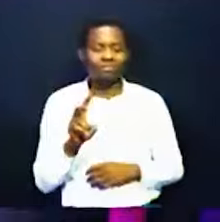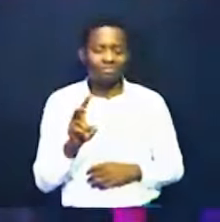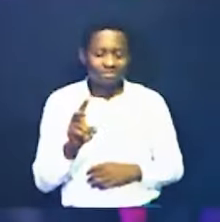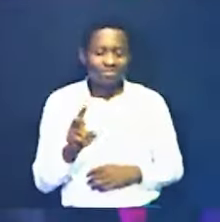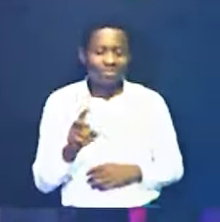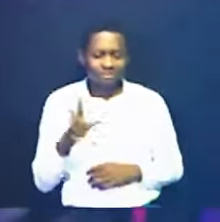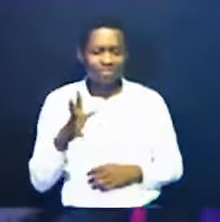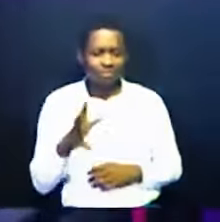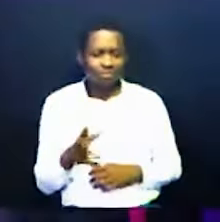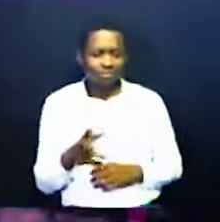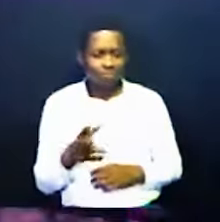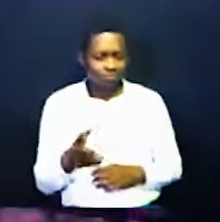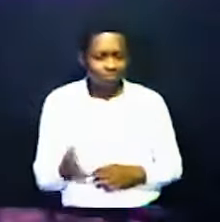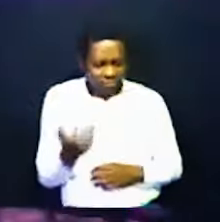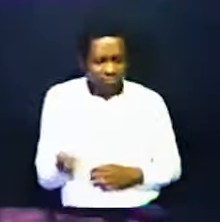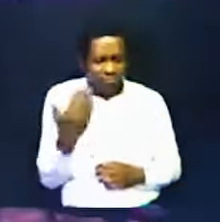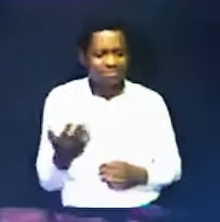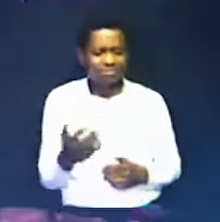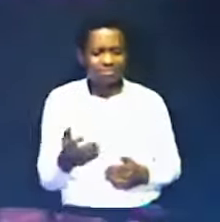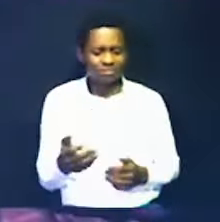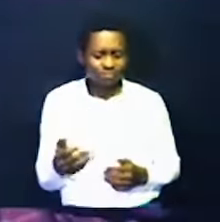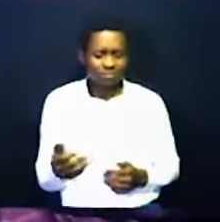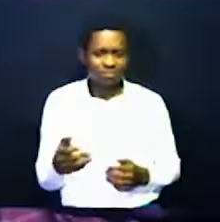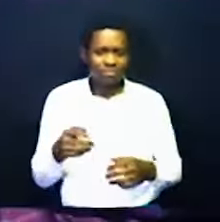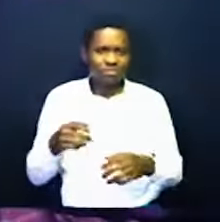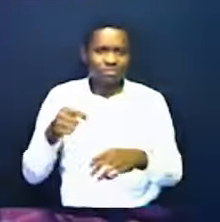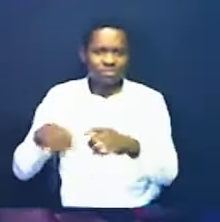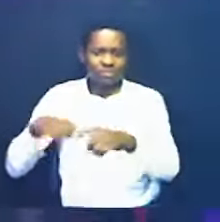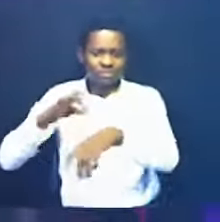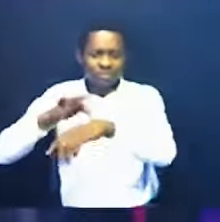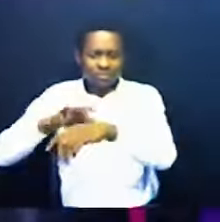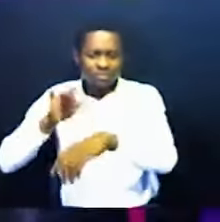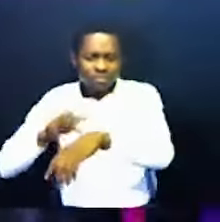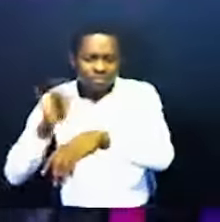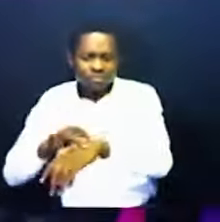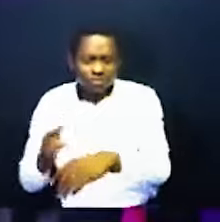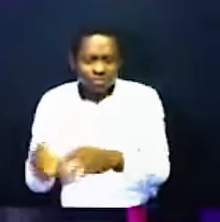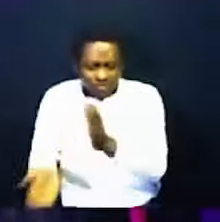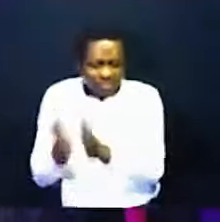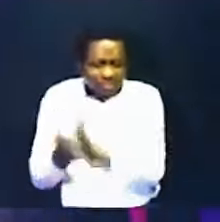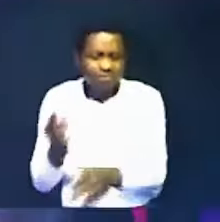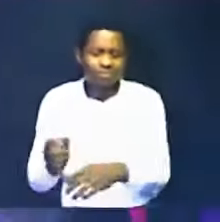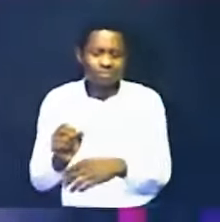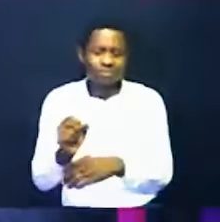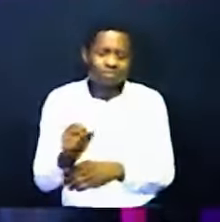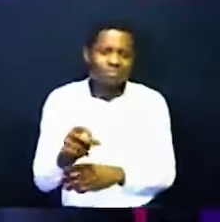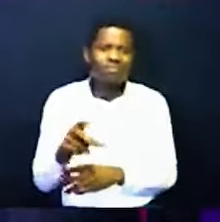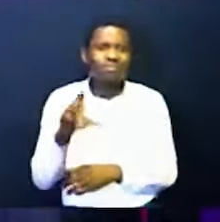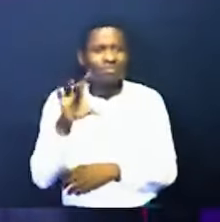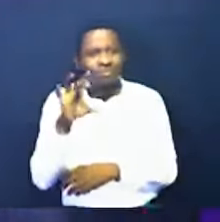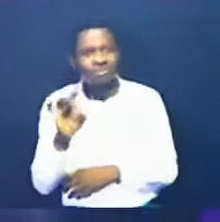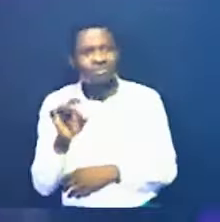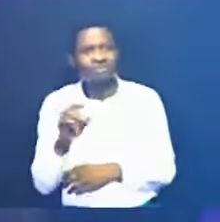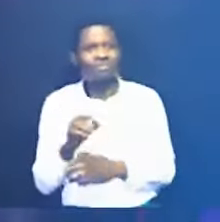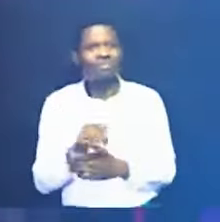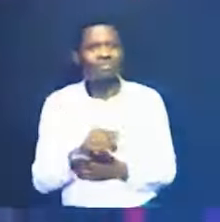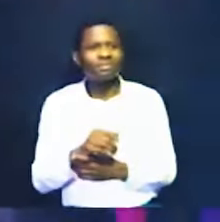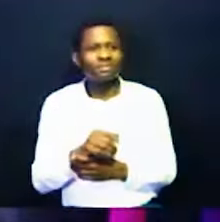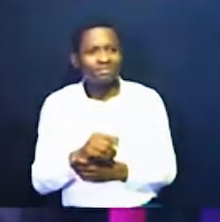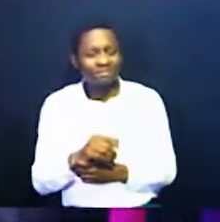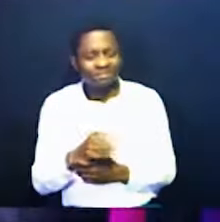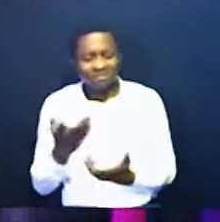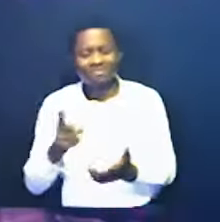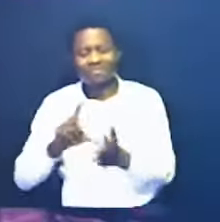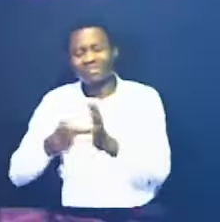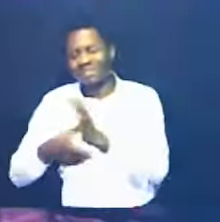catch. Sorry. Miensa. Then you na no dey na bia. Sorry. Eight. And watch it. No dey na bia. You go and drink